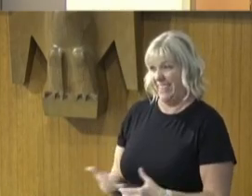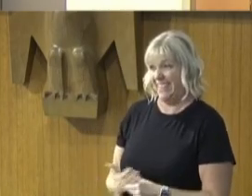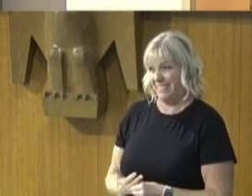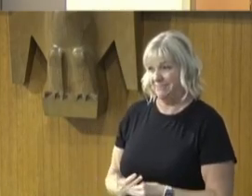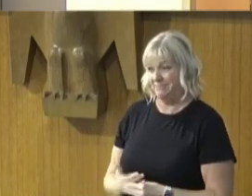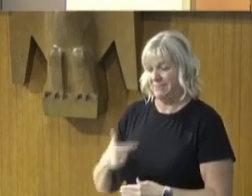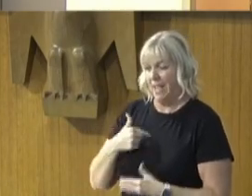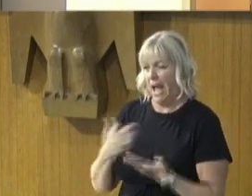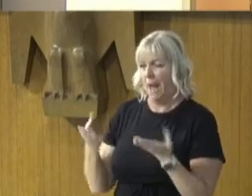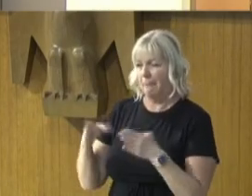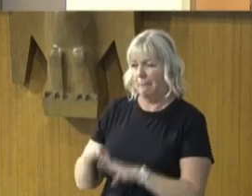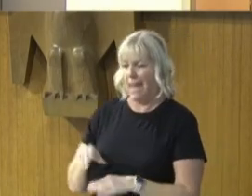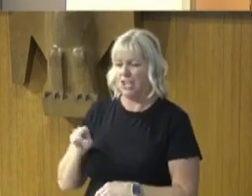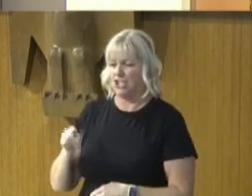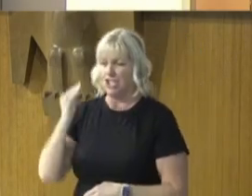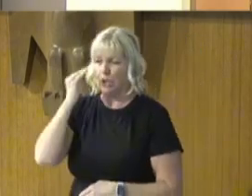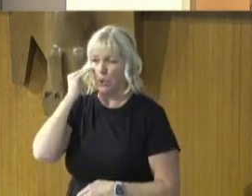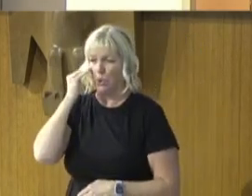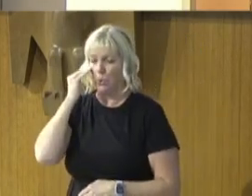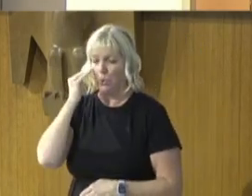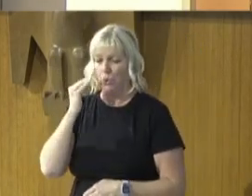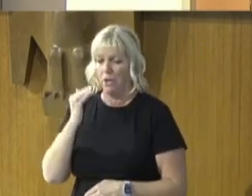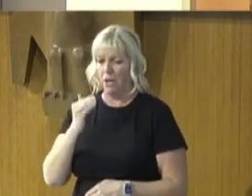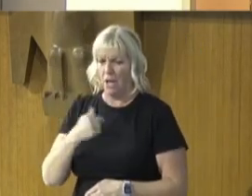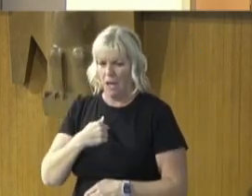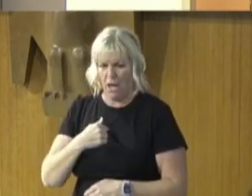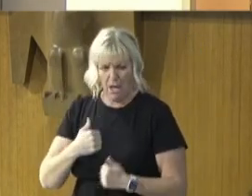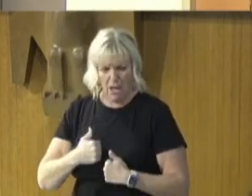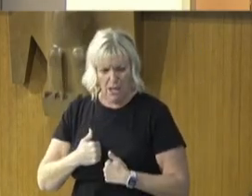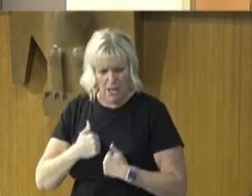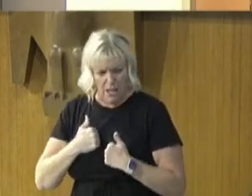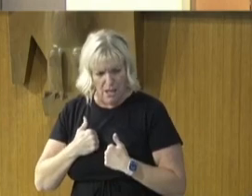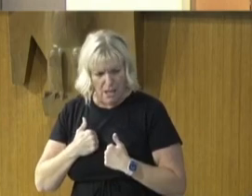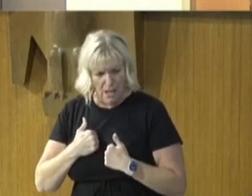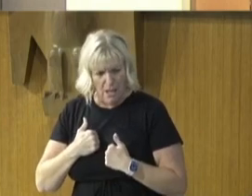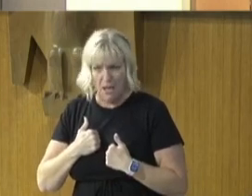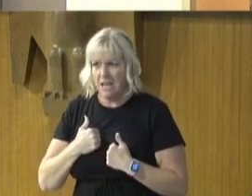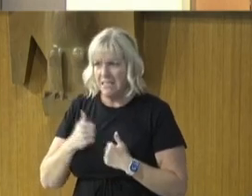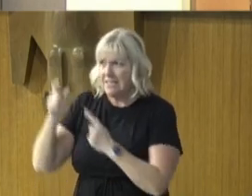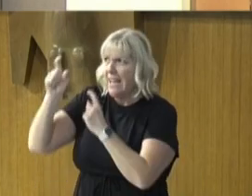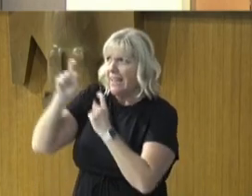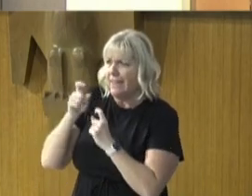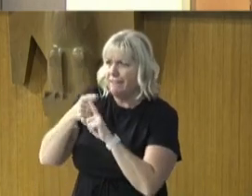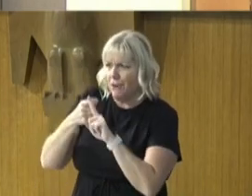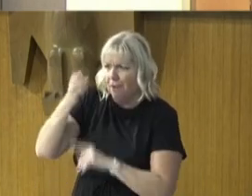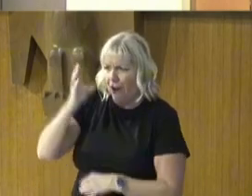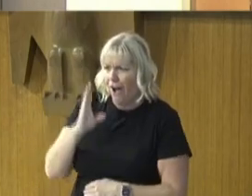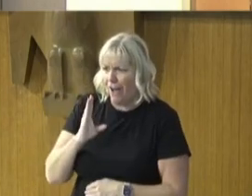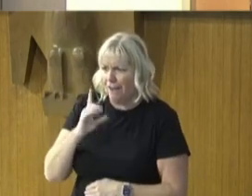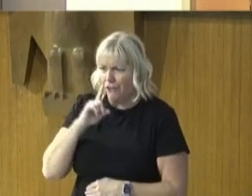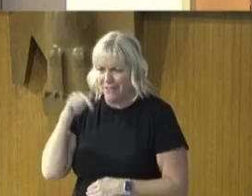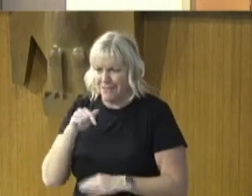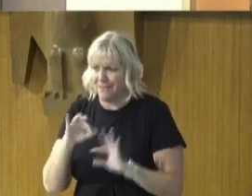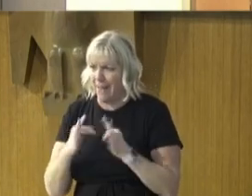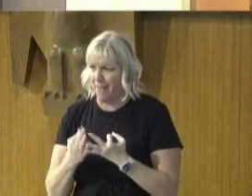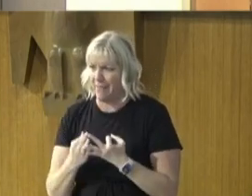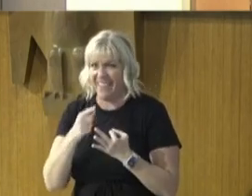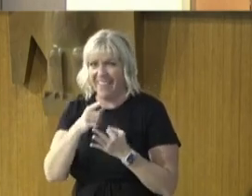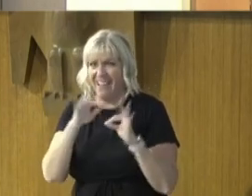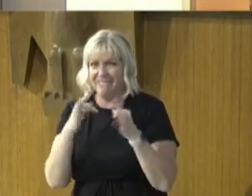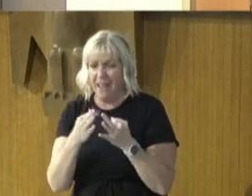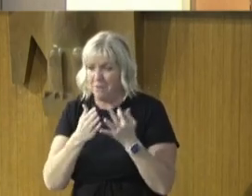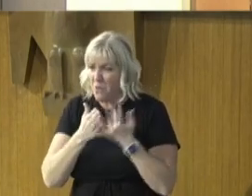-Ra knew that her existence was an unlikely gift from God to this family of tension and